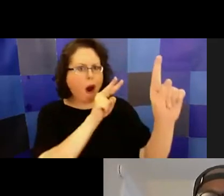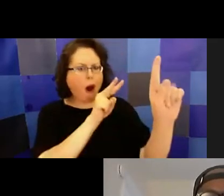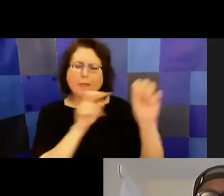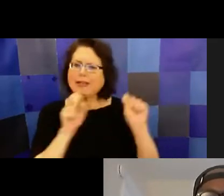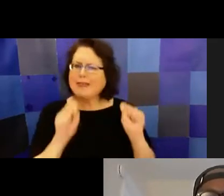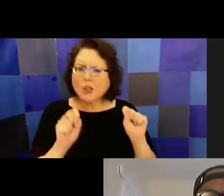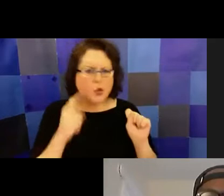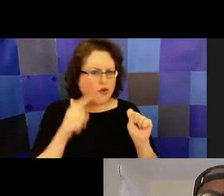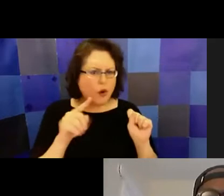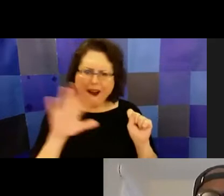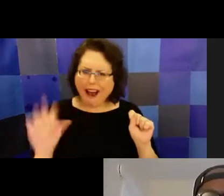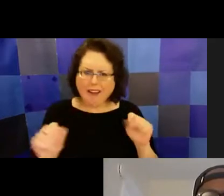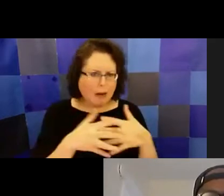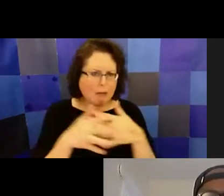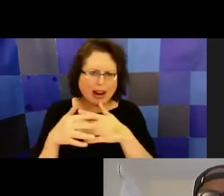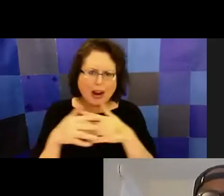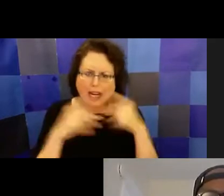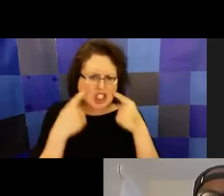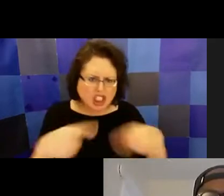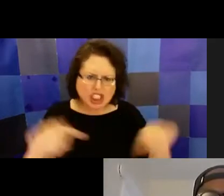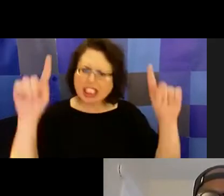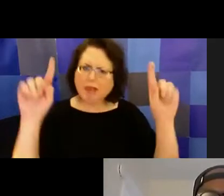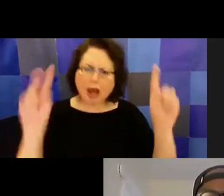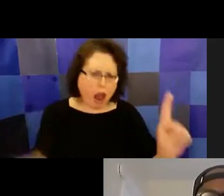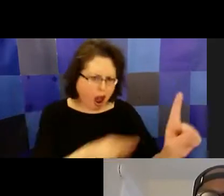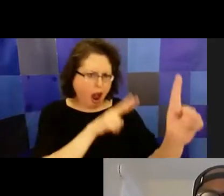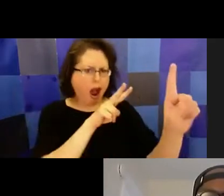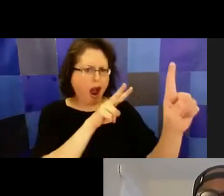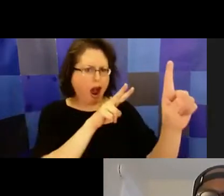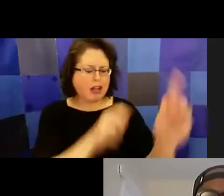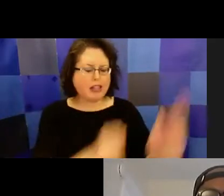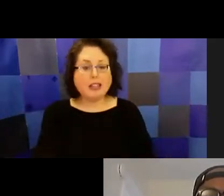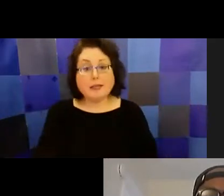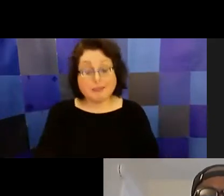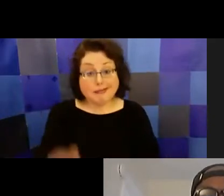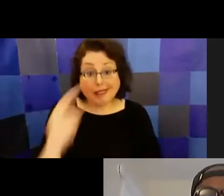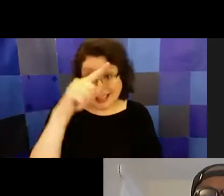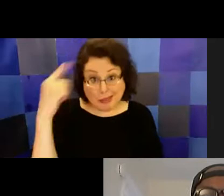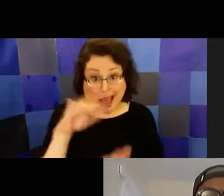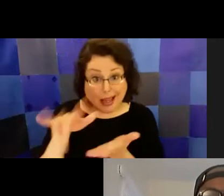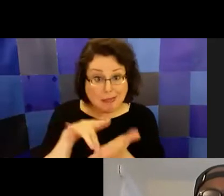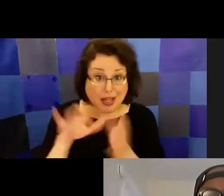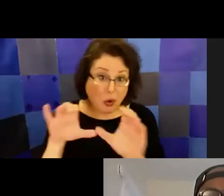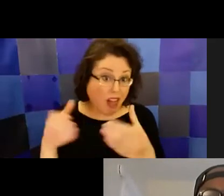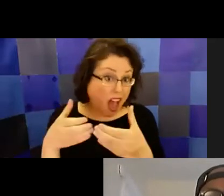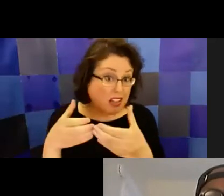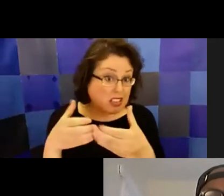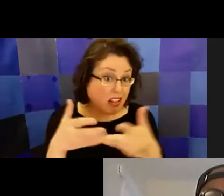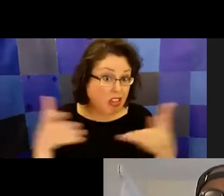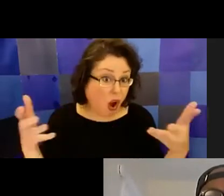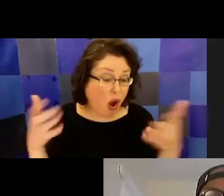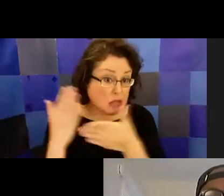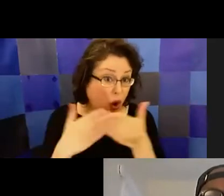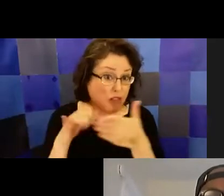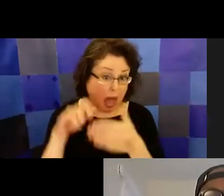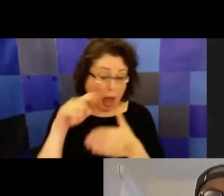African-American achievement. You know, so, and the Black middle class, a large portion of the Black middle class has always been